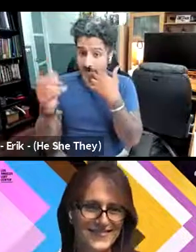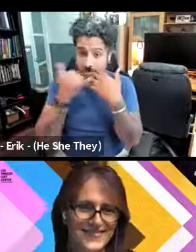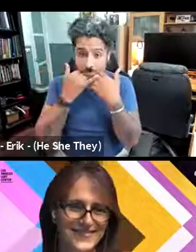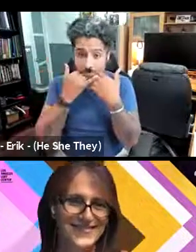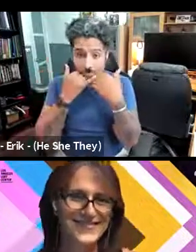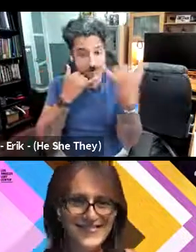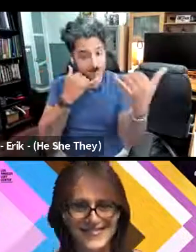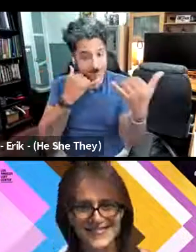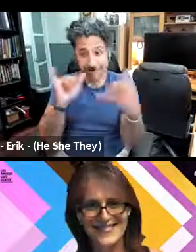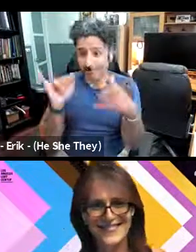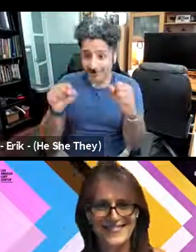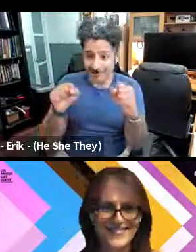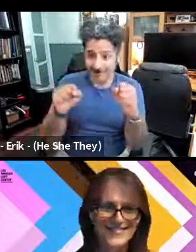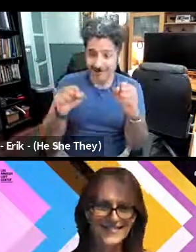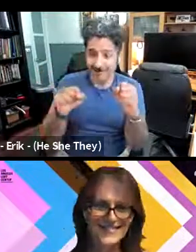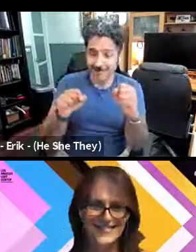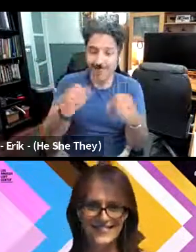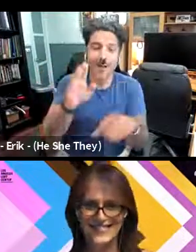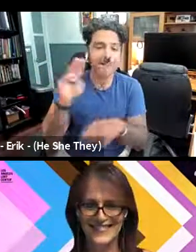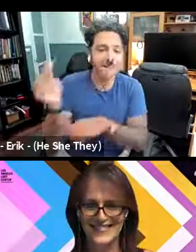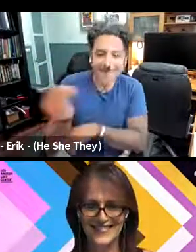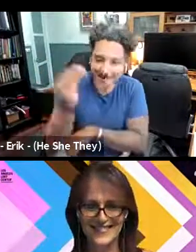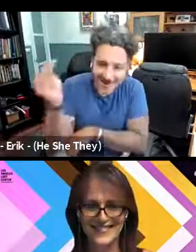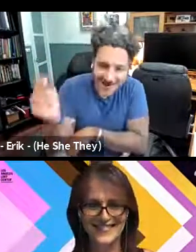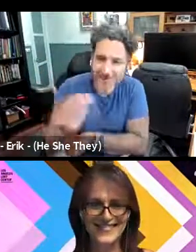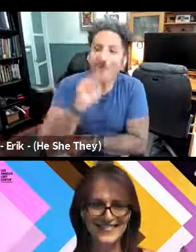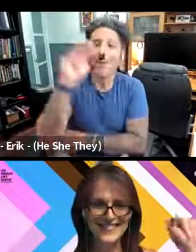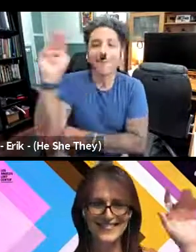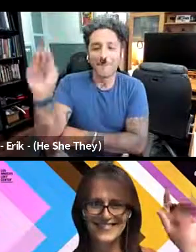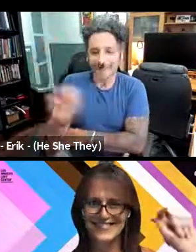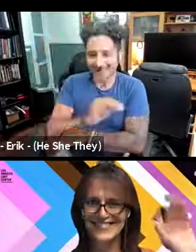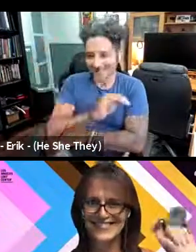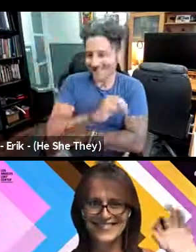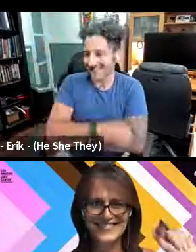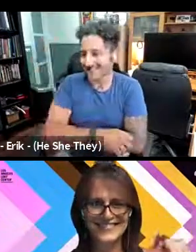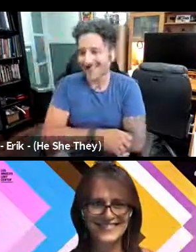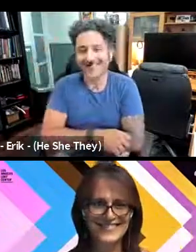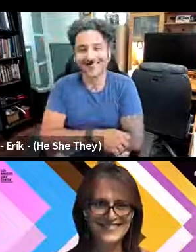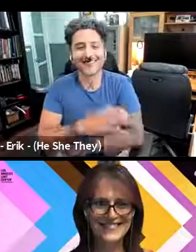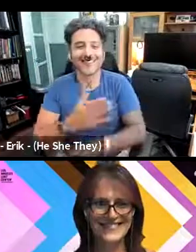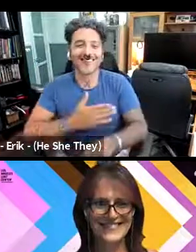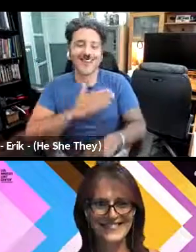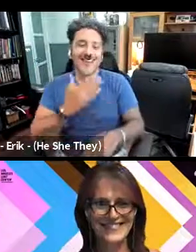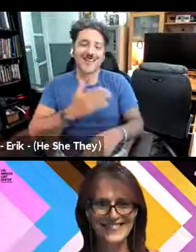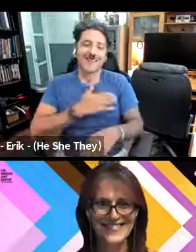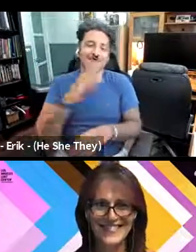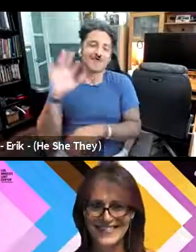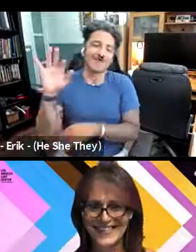Monday. Happy Juneteenth.